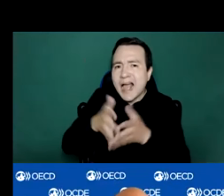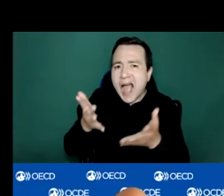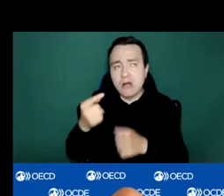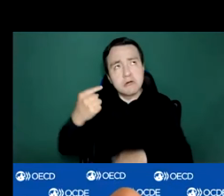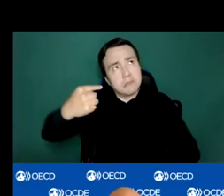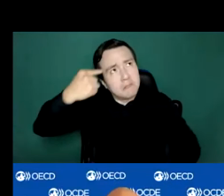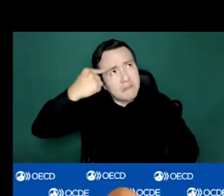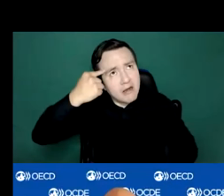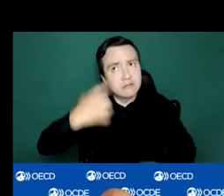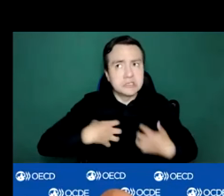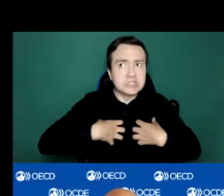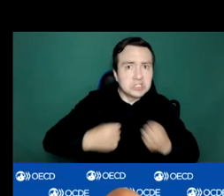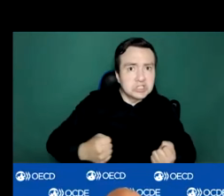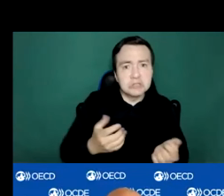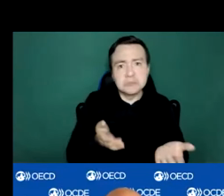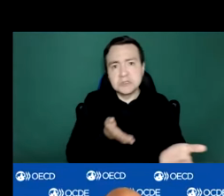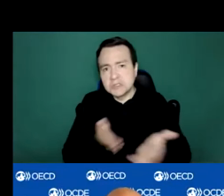and when I